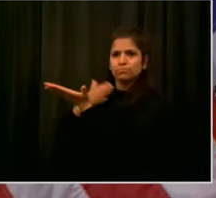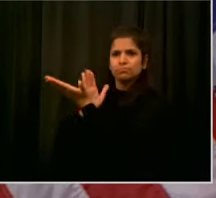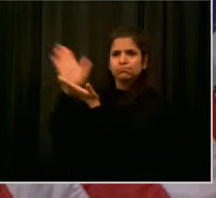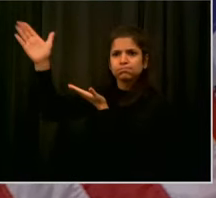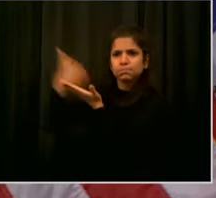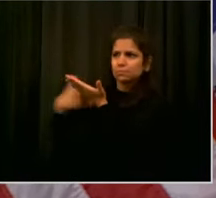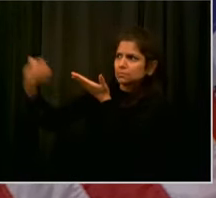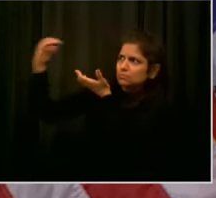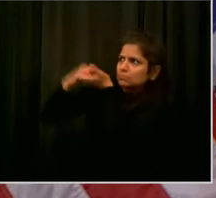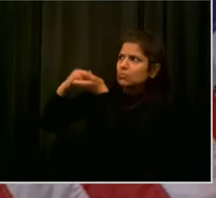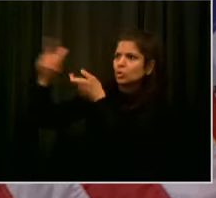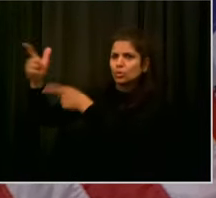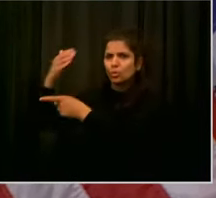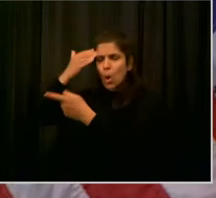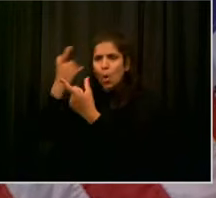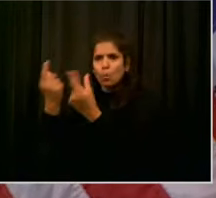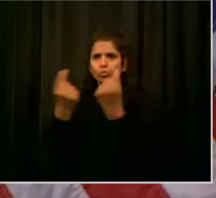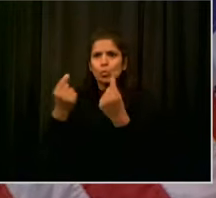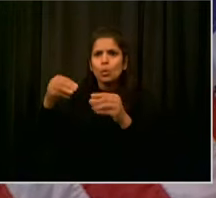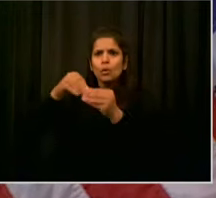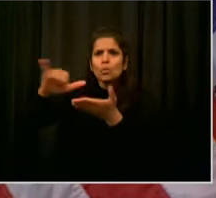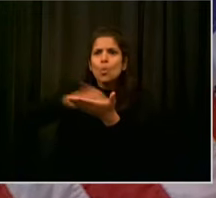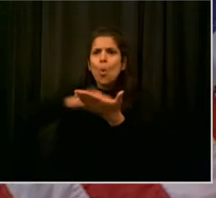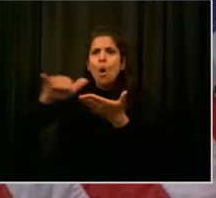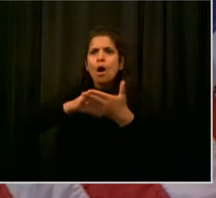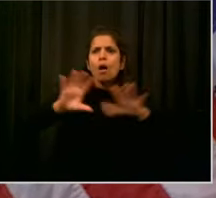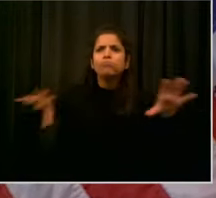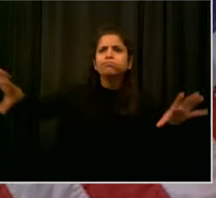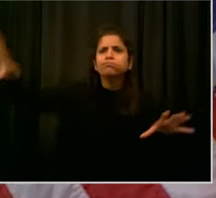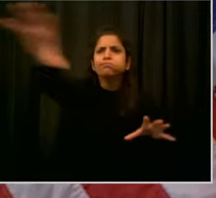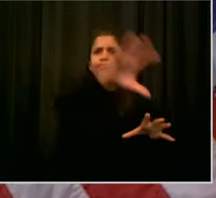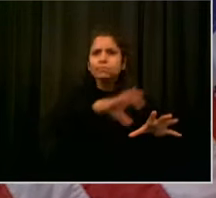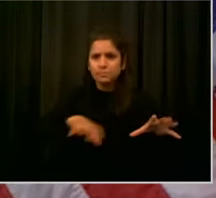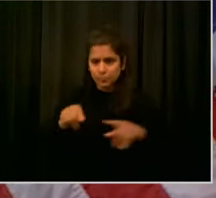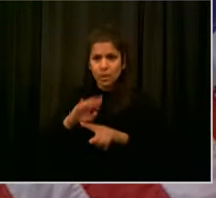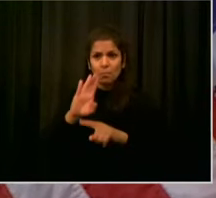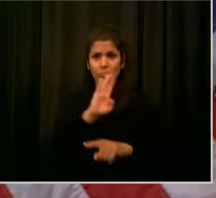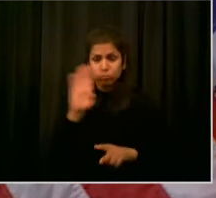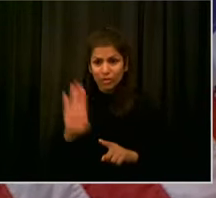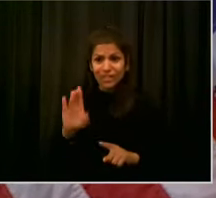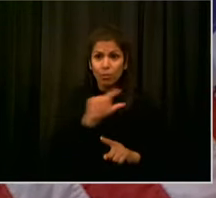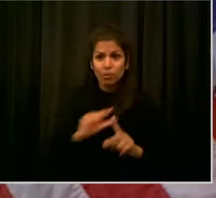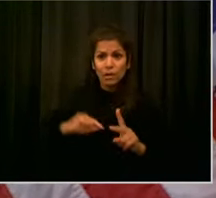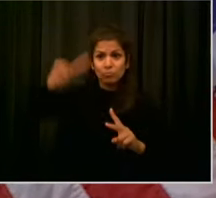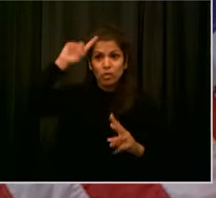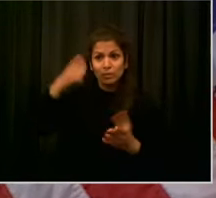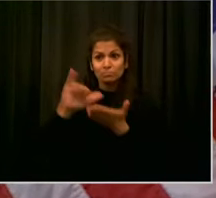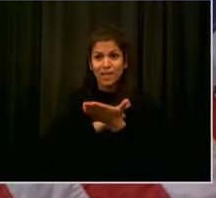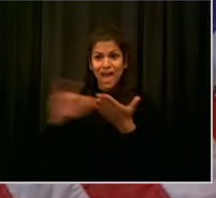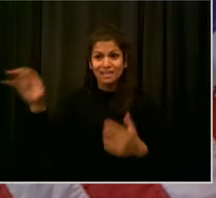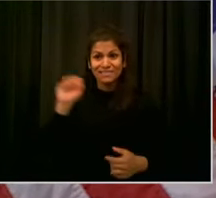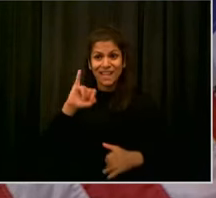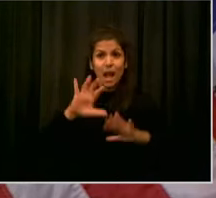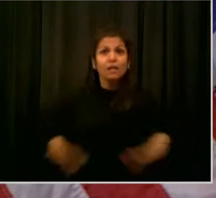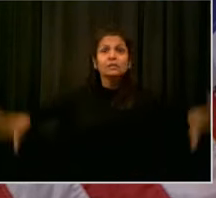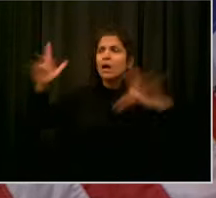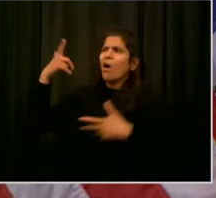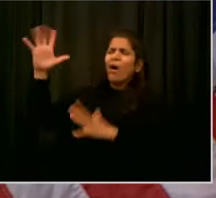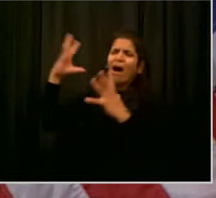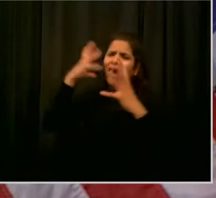they've seen when violence is done to people and they don't accept it, and they have seen when police have done things wrong and they don't accept